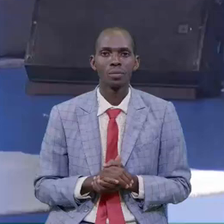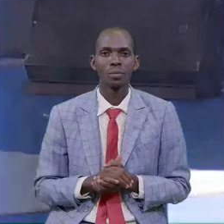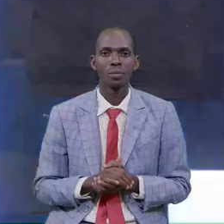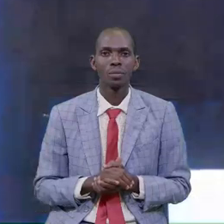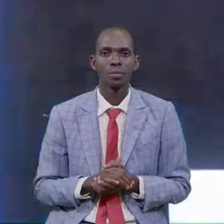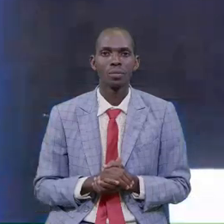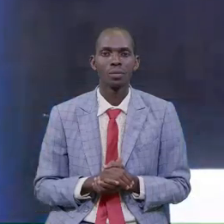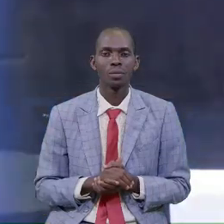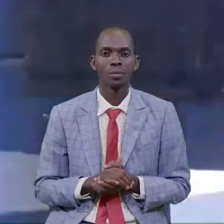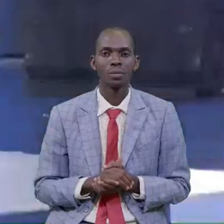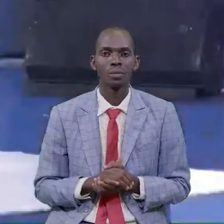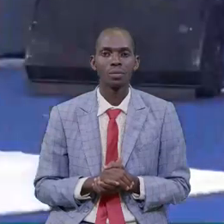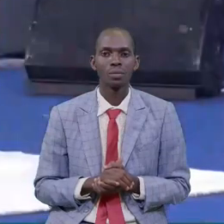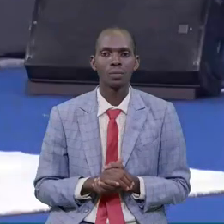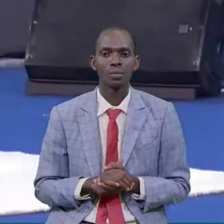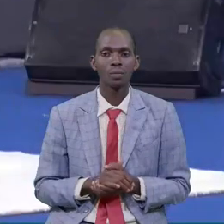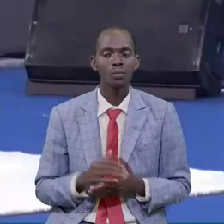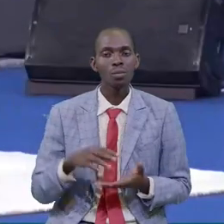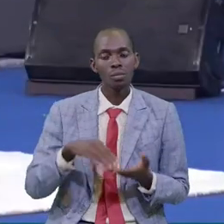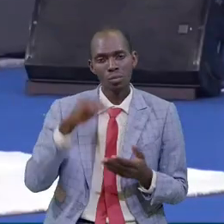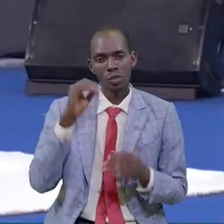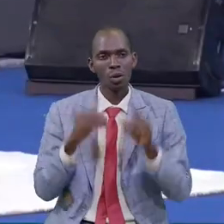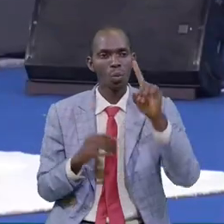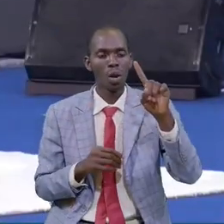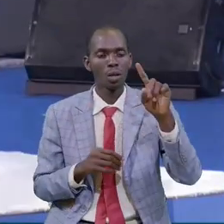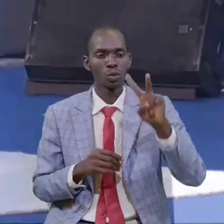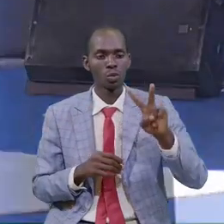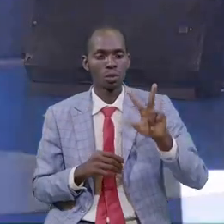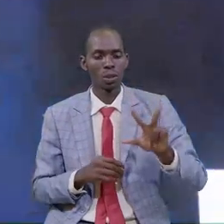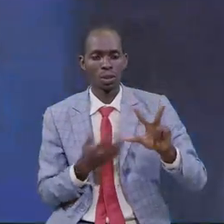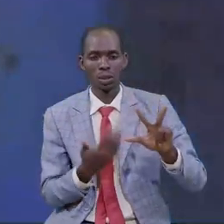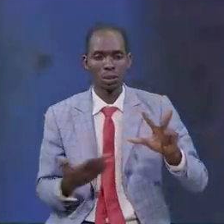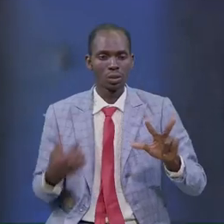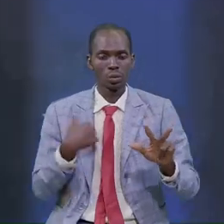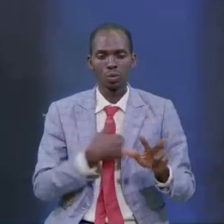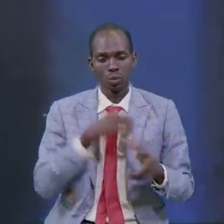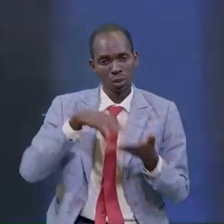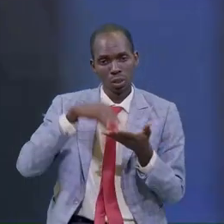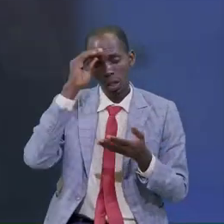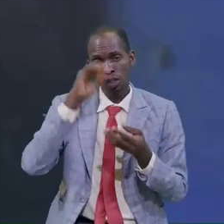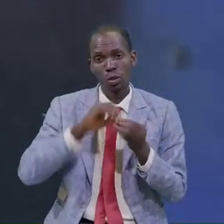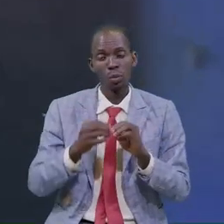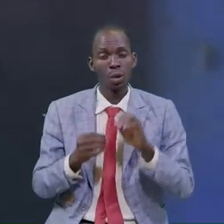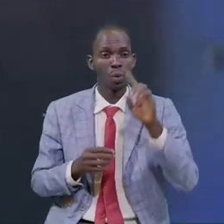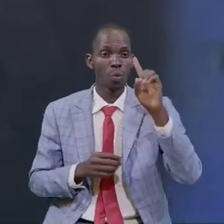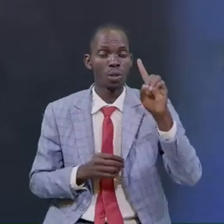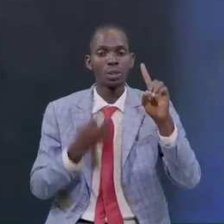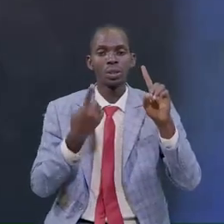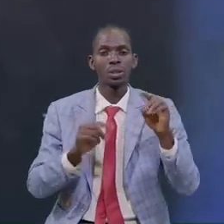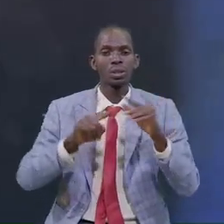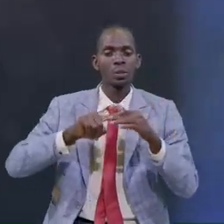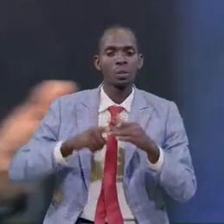look at one, two, three things we are talking about. Nous allons voir trois points. Number one is the commencement of